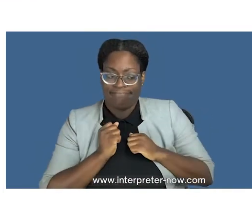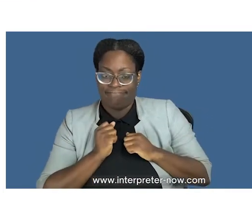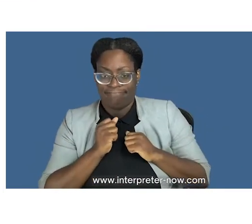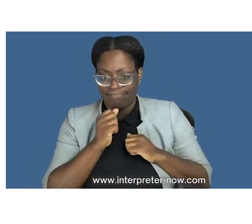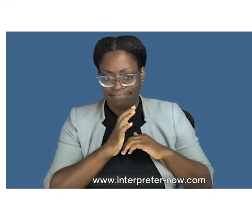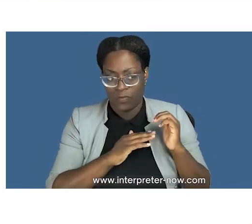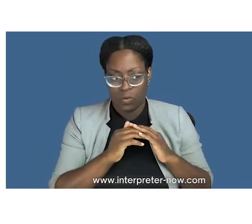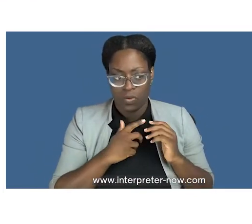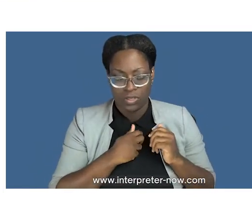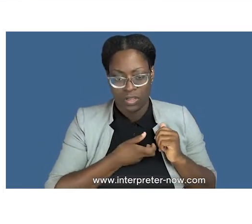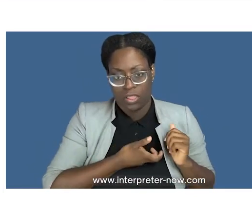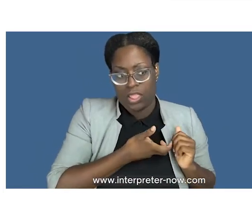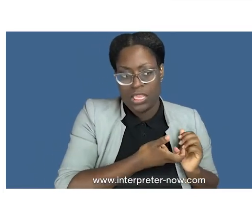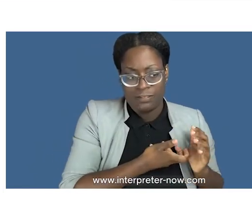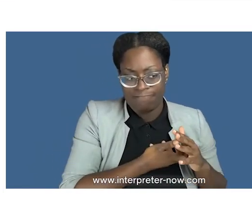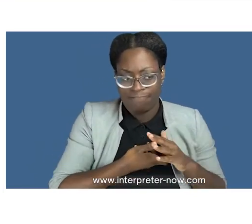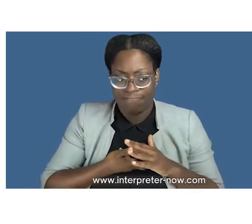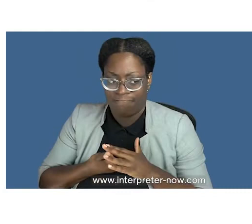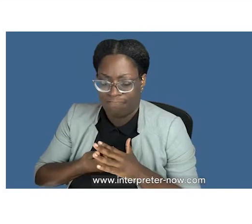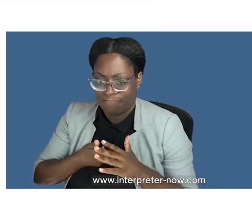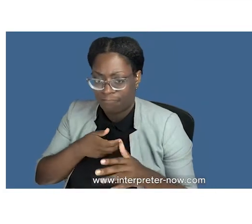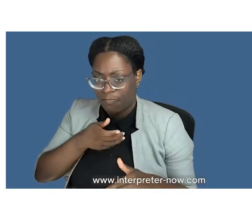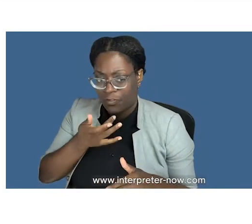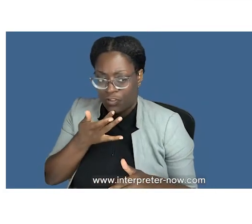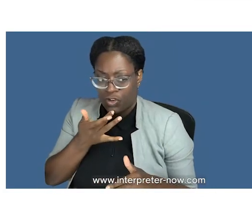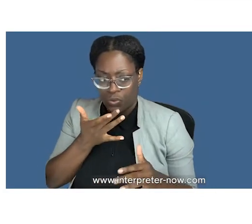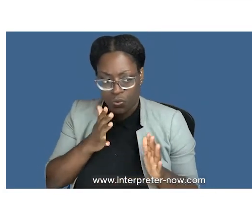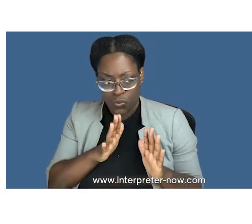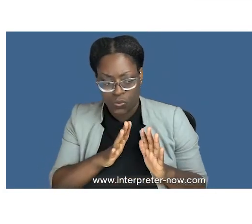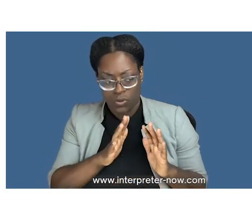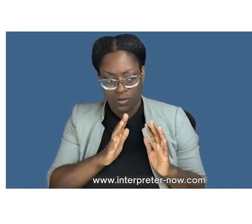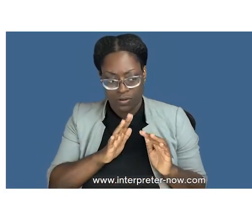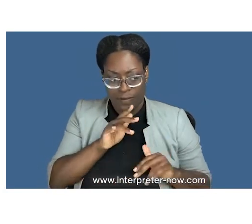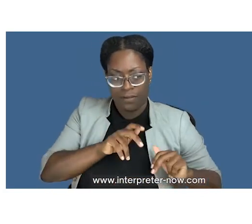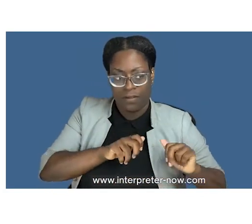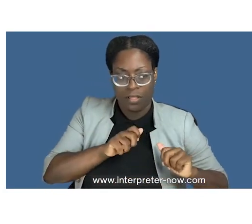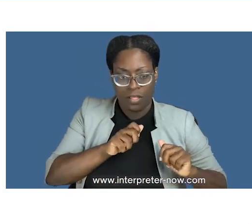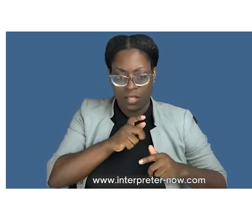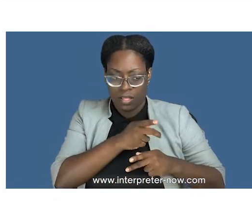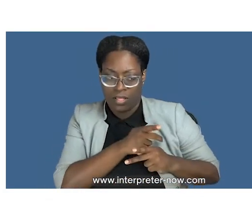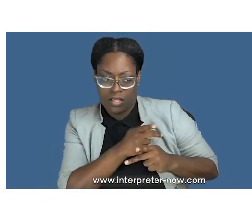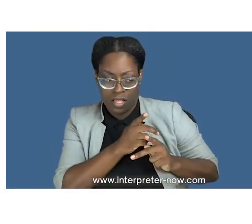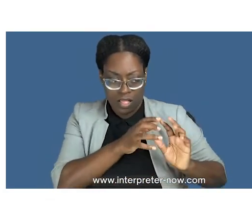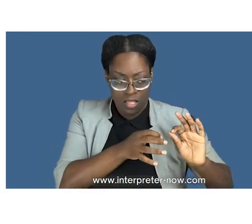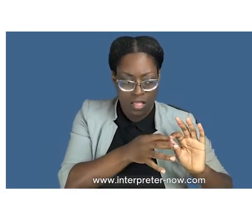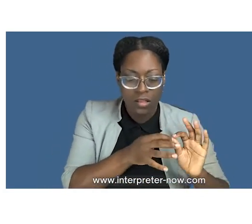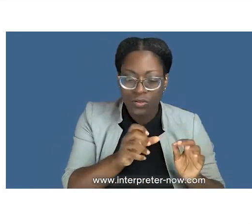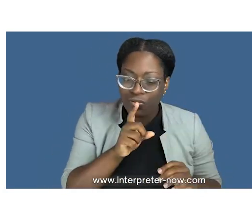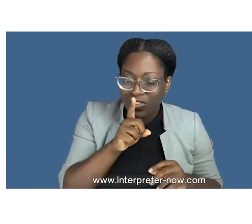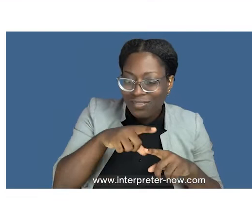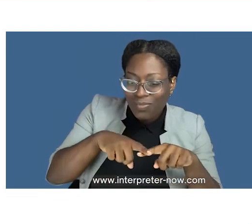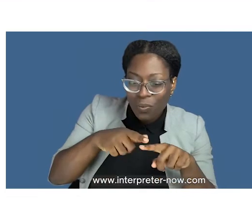maybe I'm more outspoken sometimes, maybe I'm not. So yeah, you can definitely tell how it's depends on your